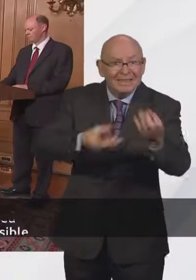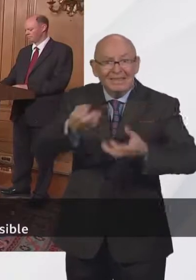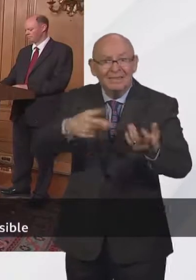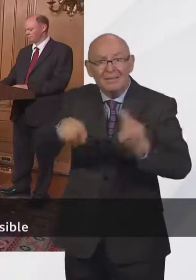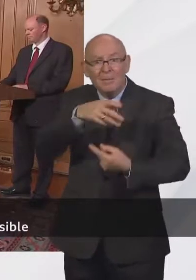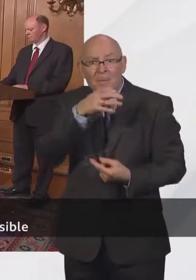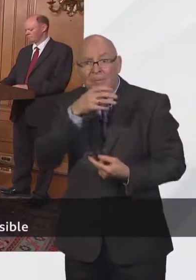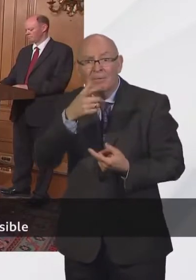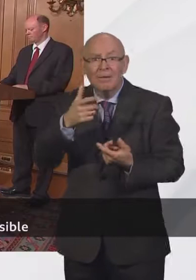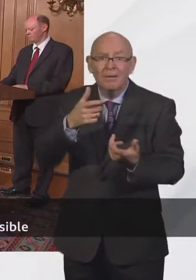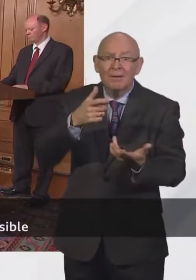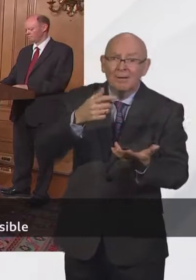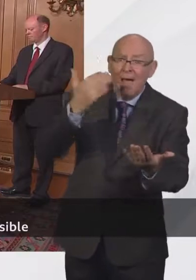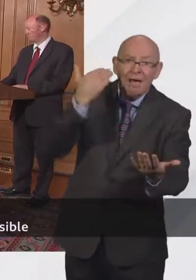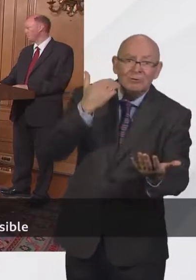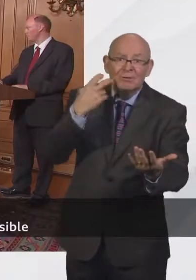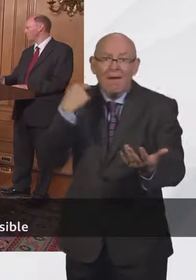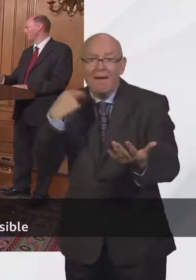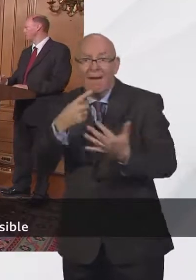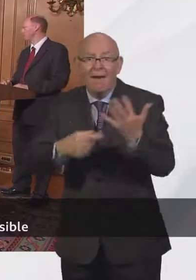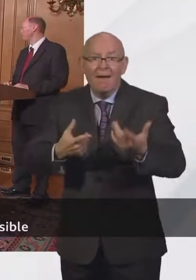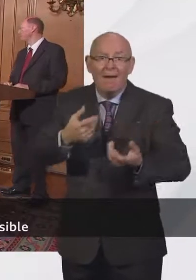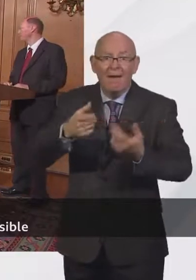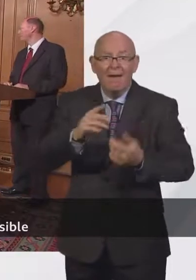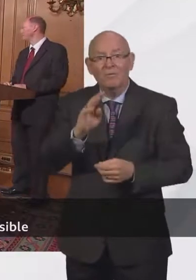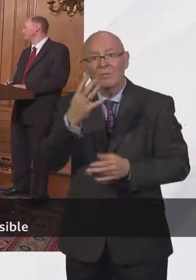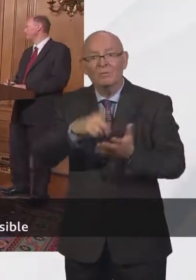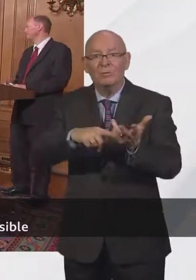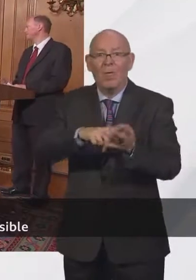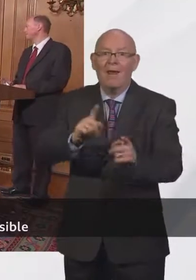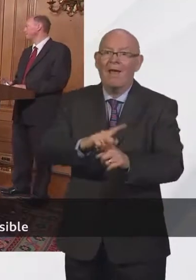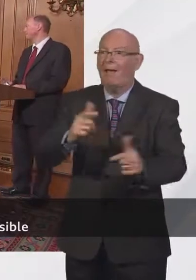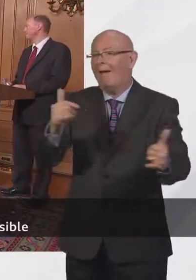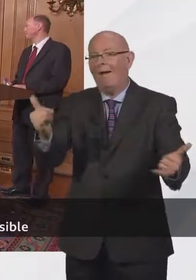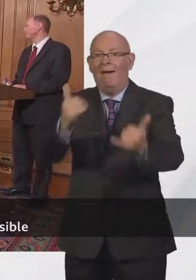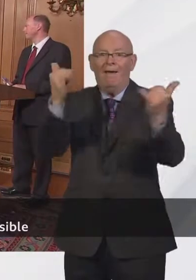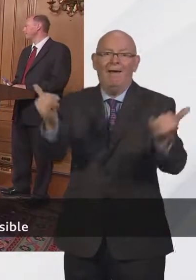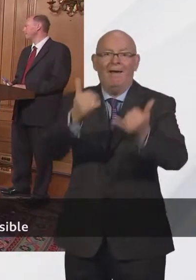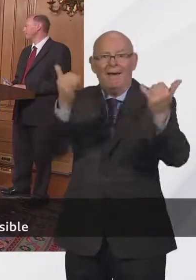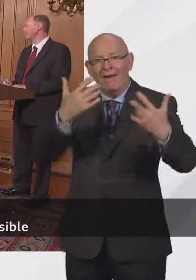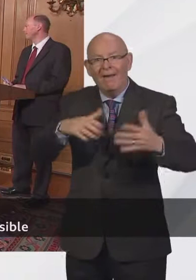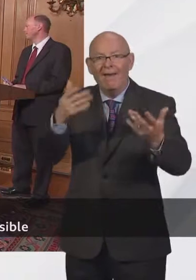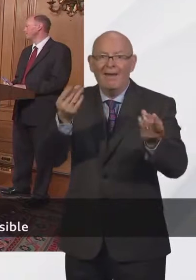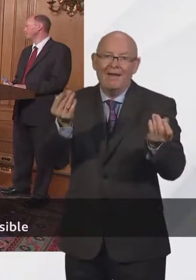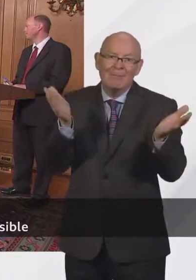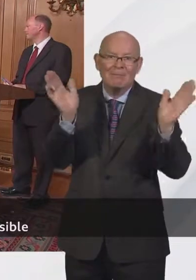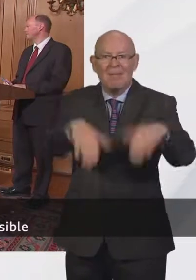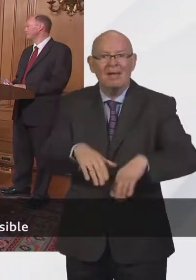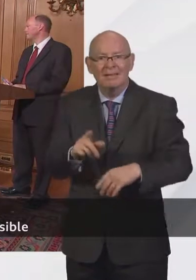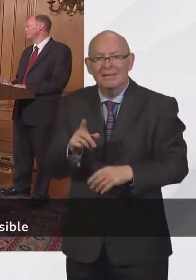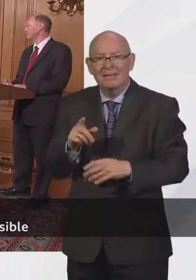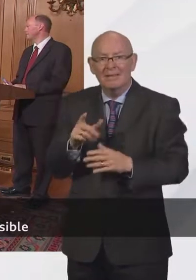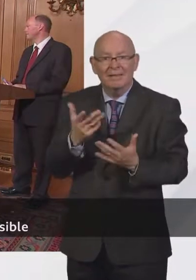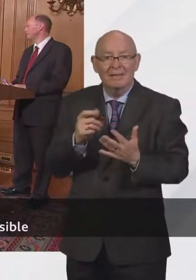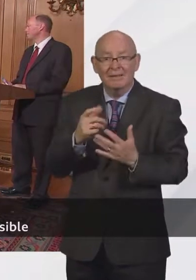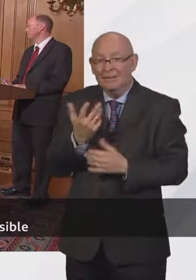Sorry, Patrick, Chris, why don't you go first? Well, I can't put a time on how long this will take, and I